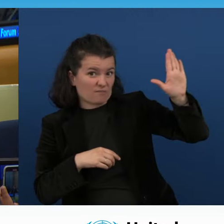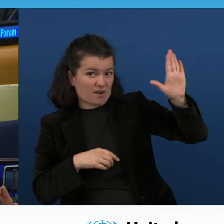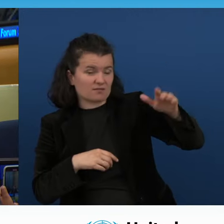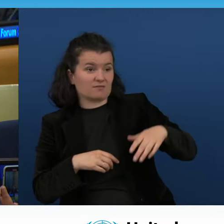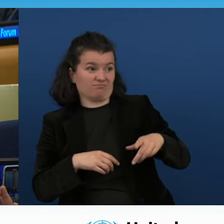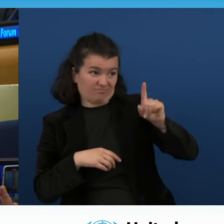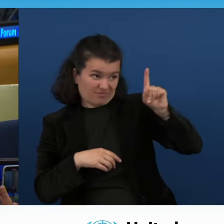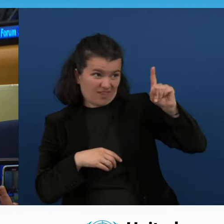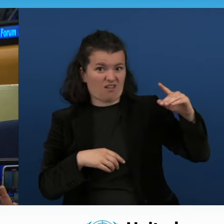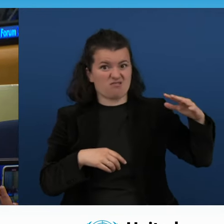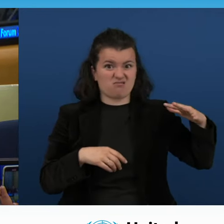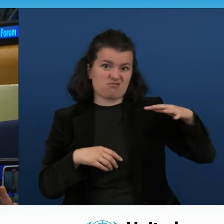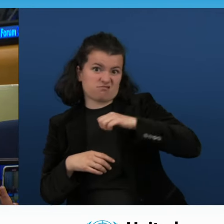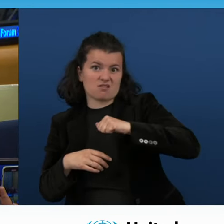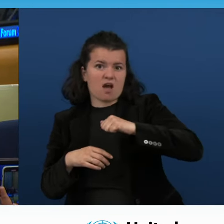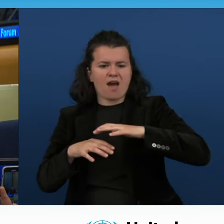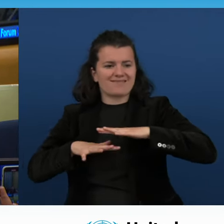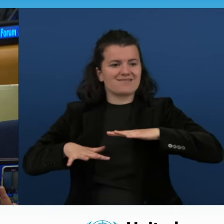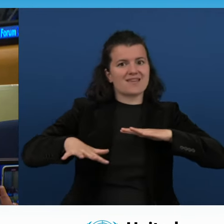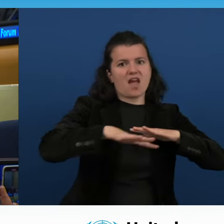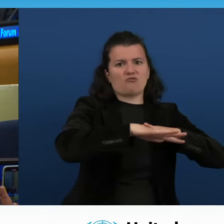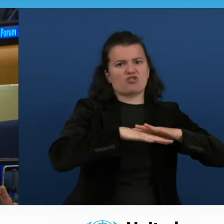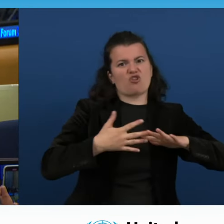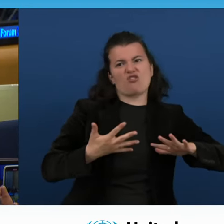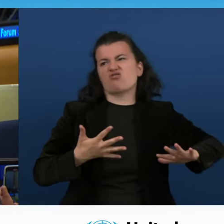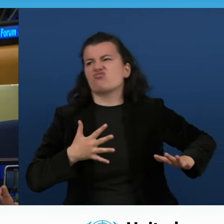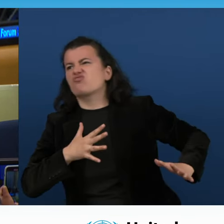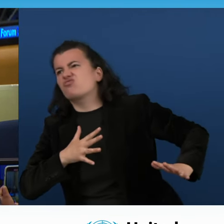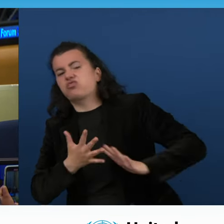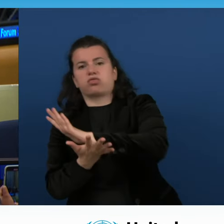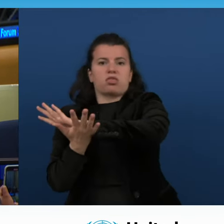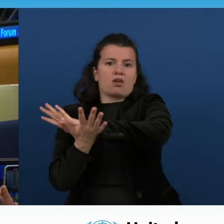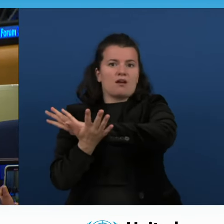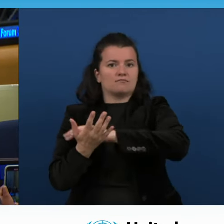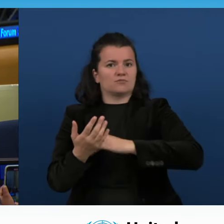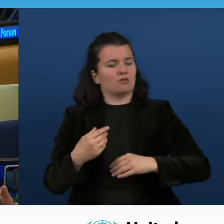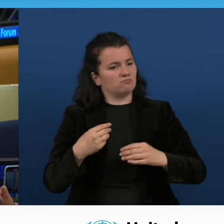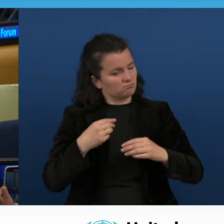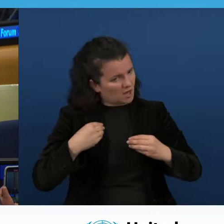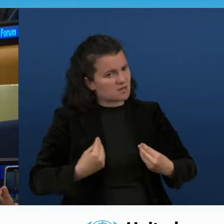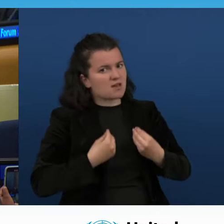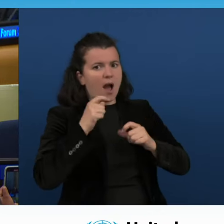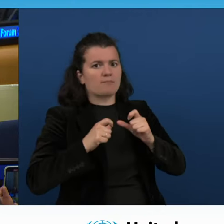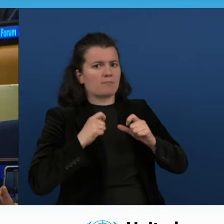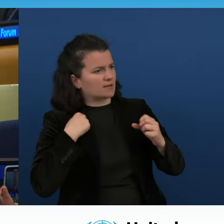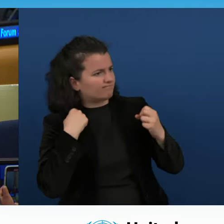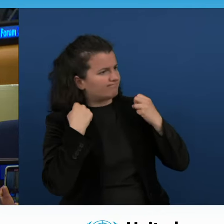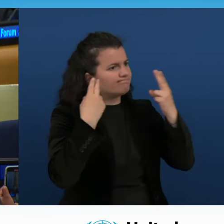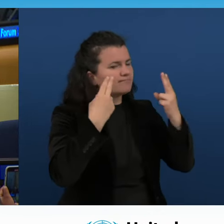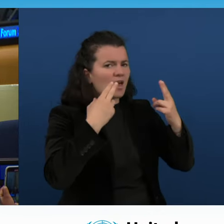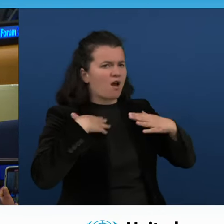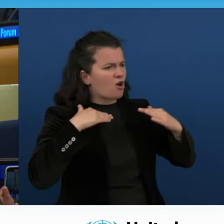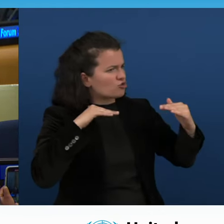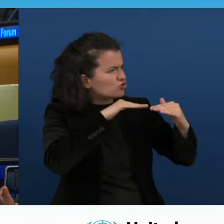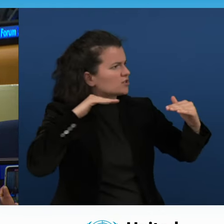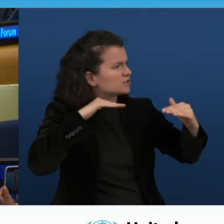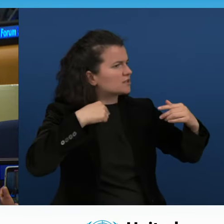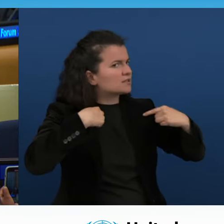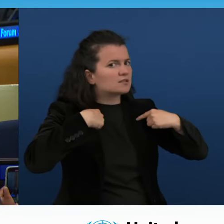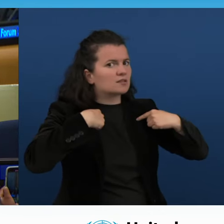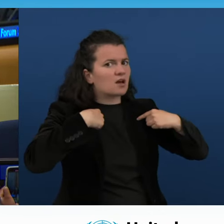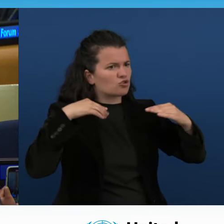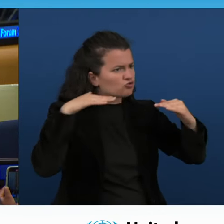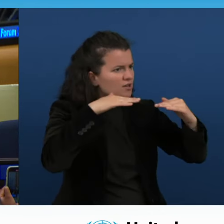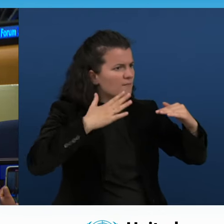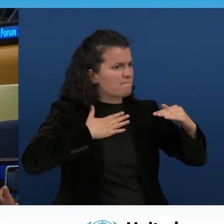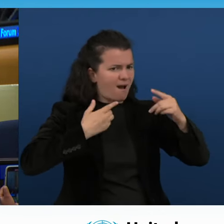And it's time for young people to demand justice, justice for our ancestors, justice for the future, to put an end to inequality, to